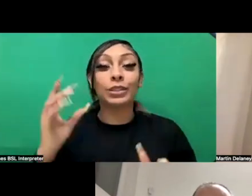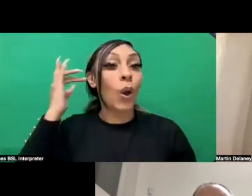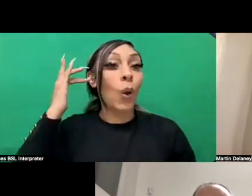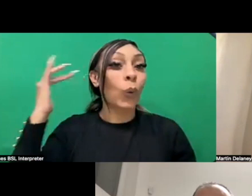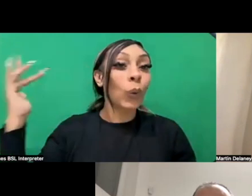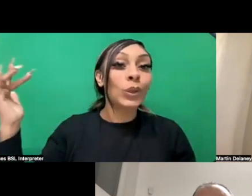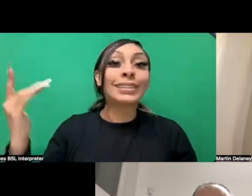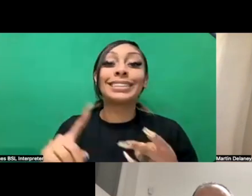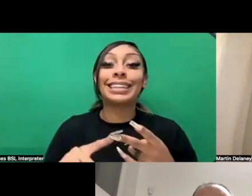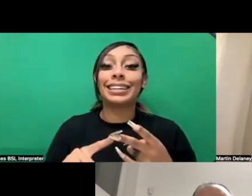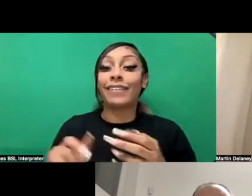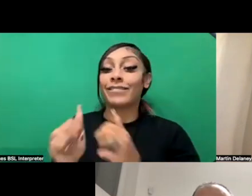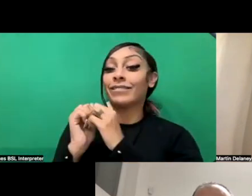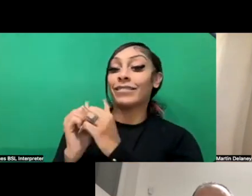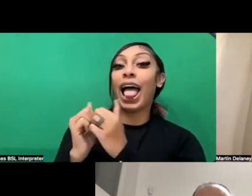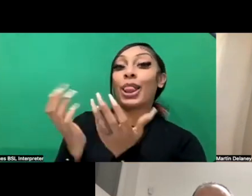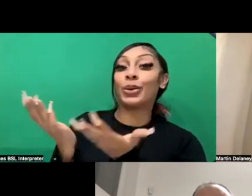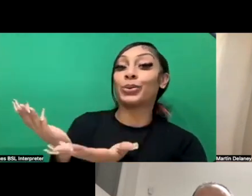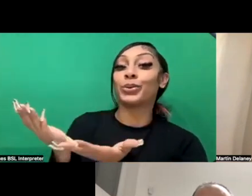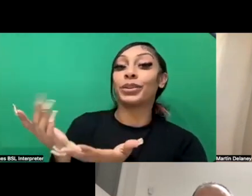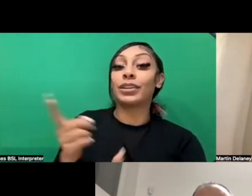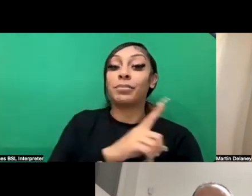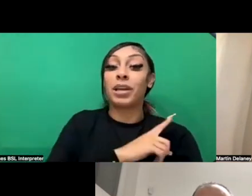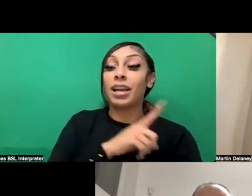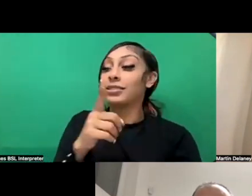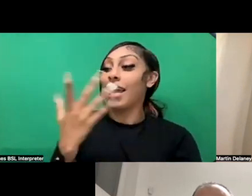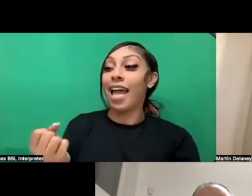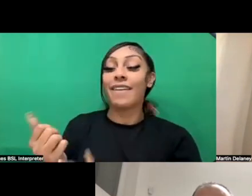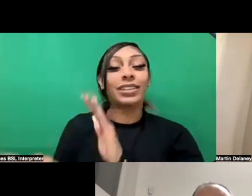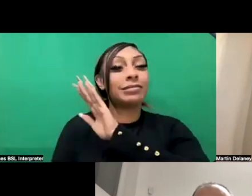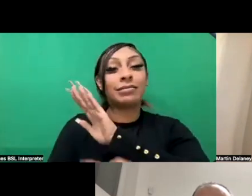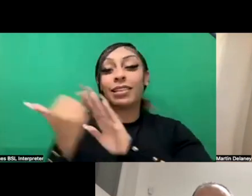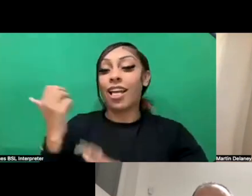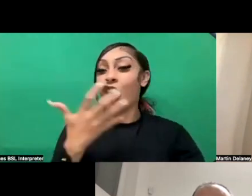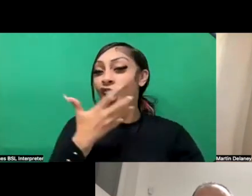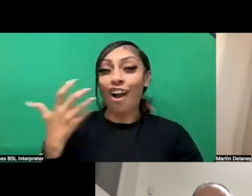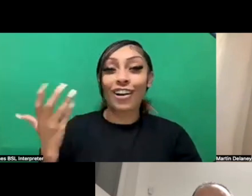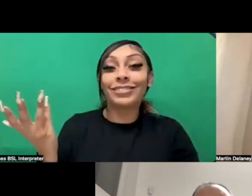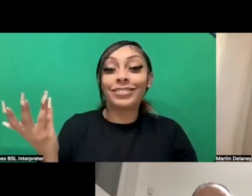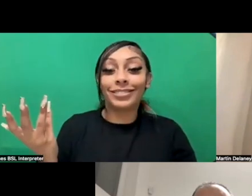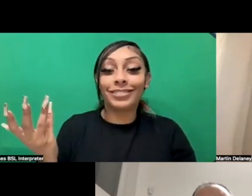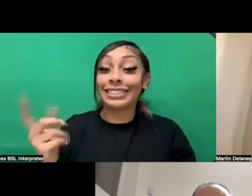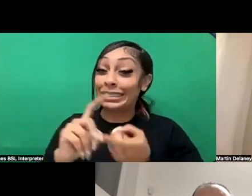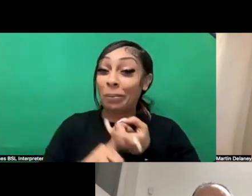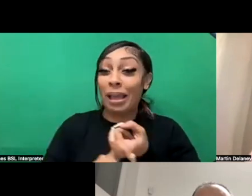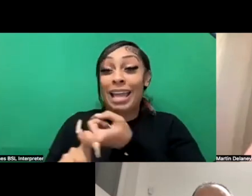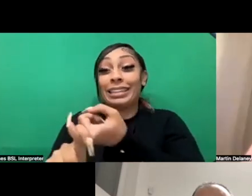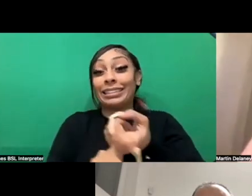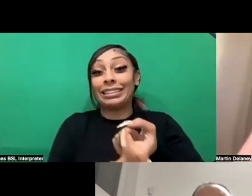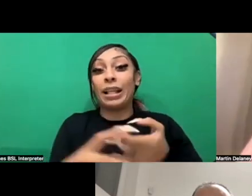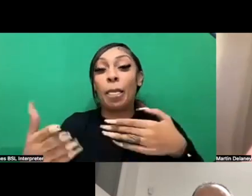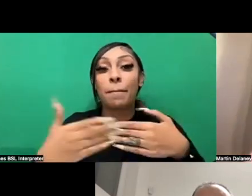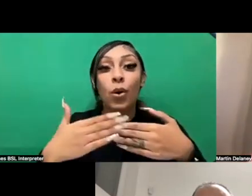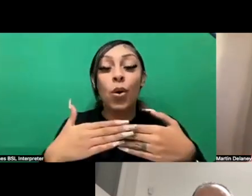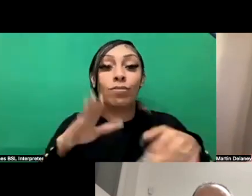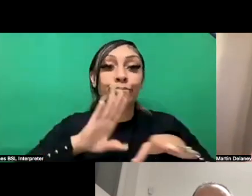are highly valued around the world, and that's because they have unique skill. So it really depends. I think the more you put into it,